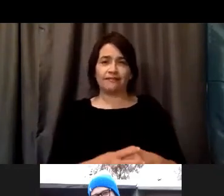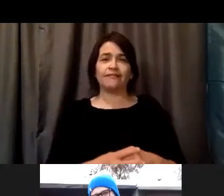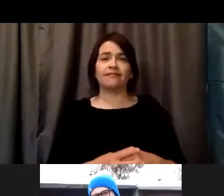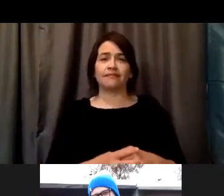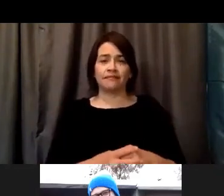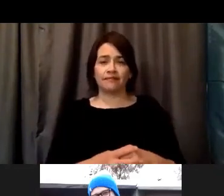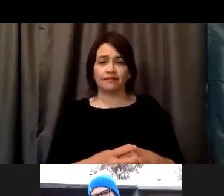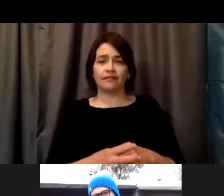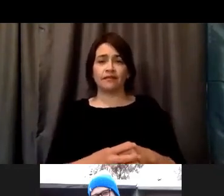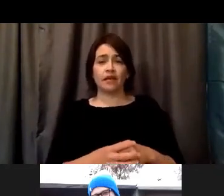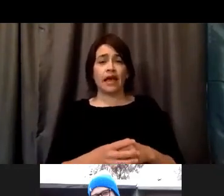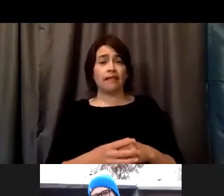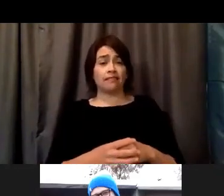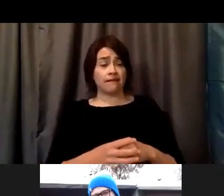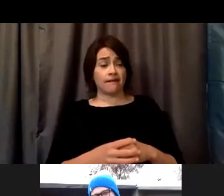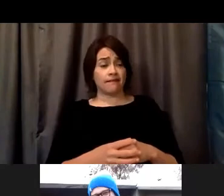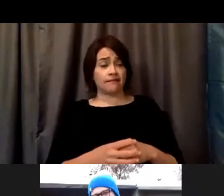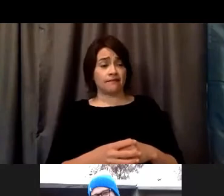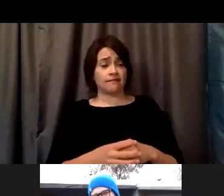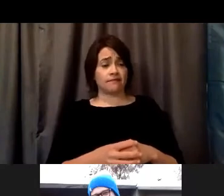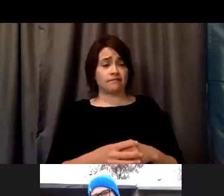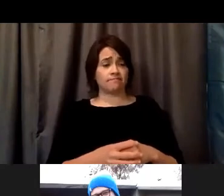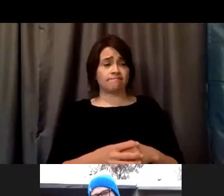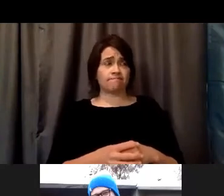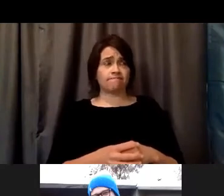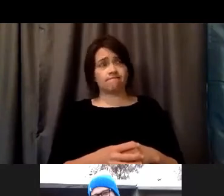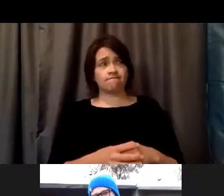chart our future. To have these teachers